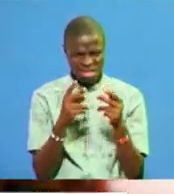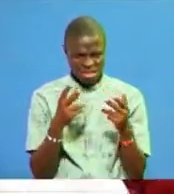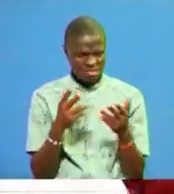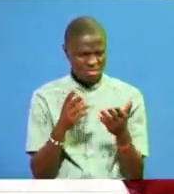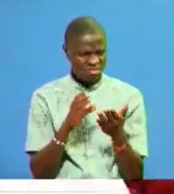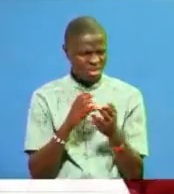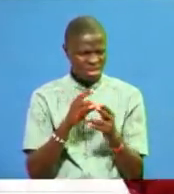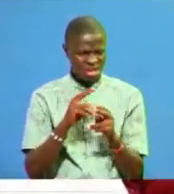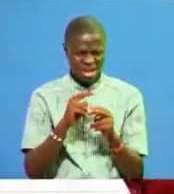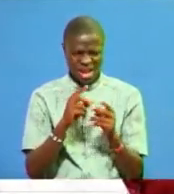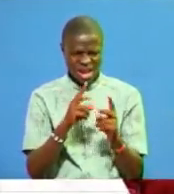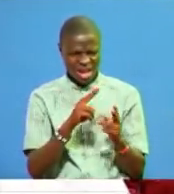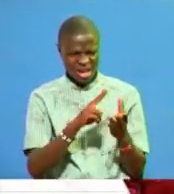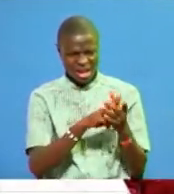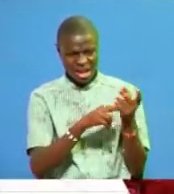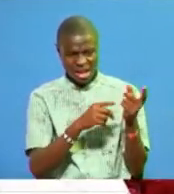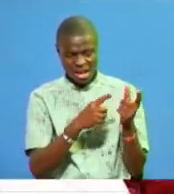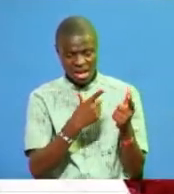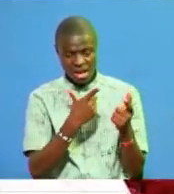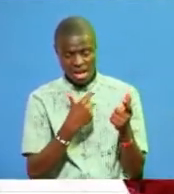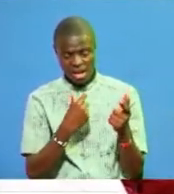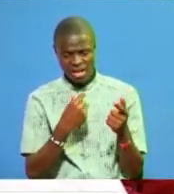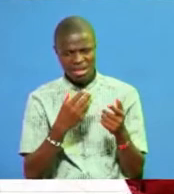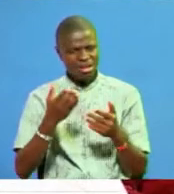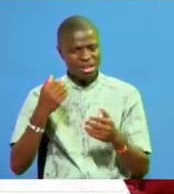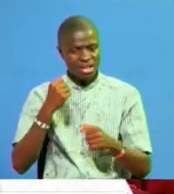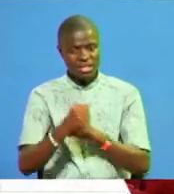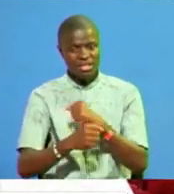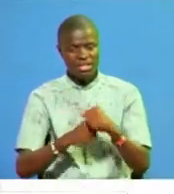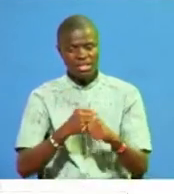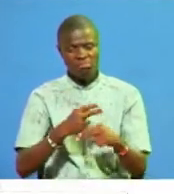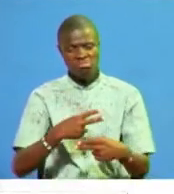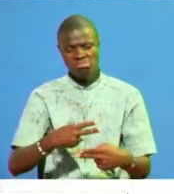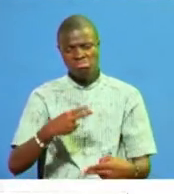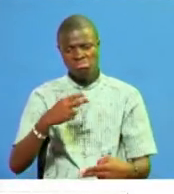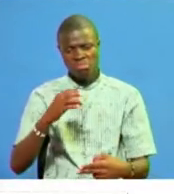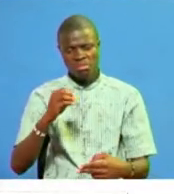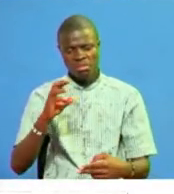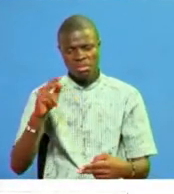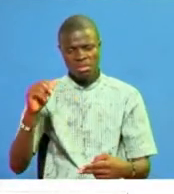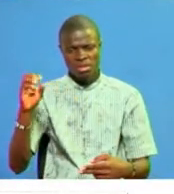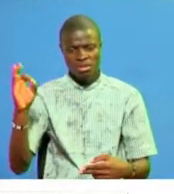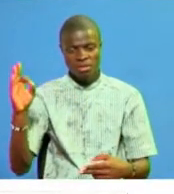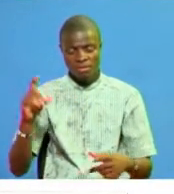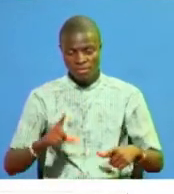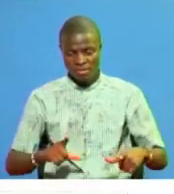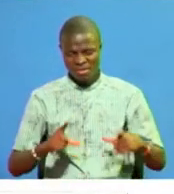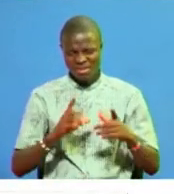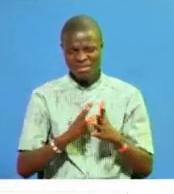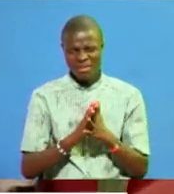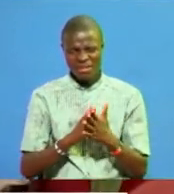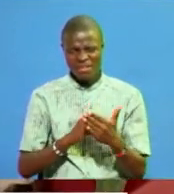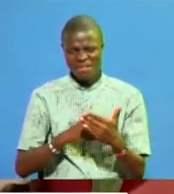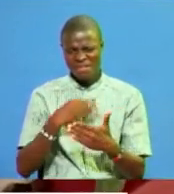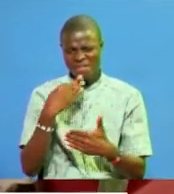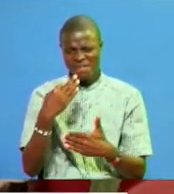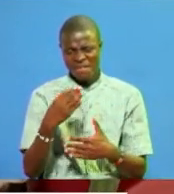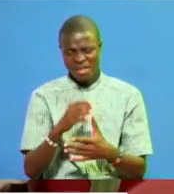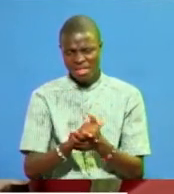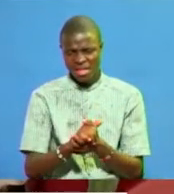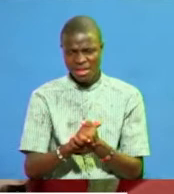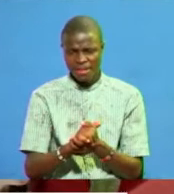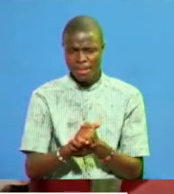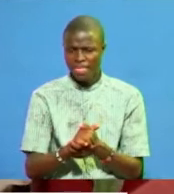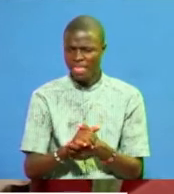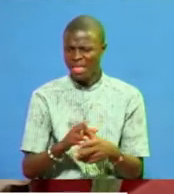of the flowers have gone up, blaming the situation on the high cost of living. She further added that people don't buy flowers like they used